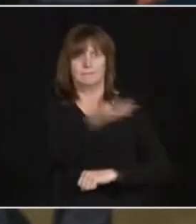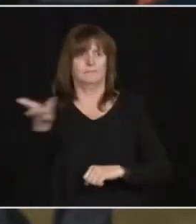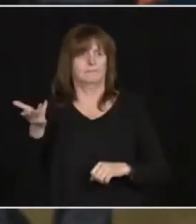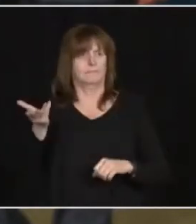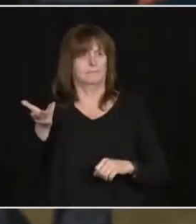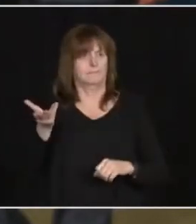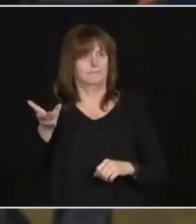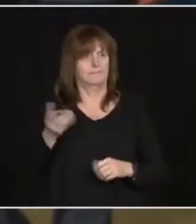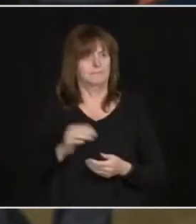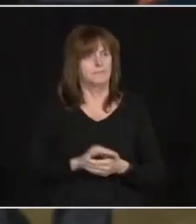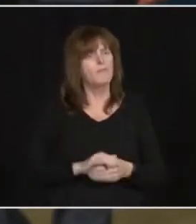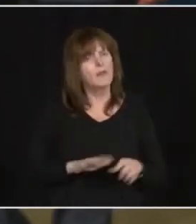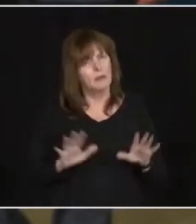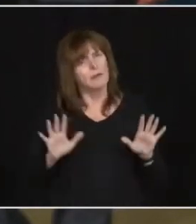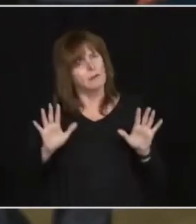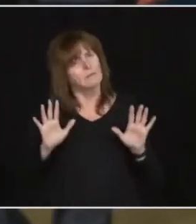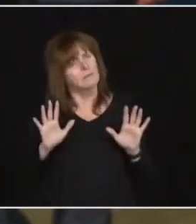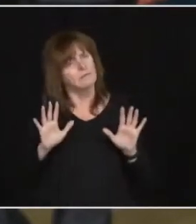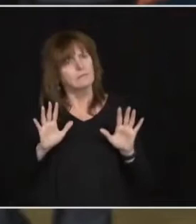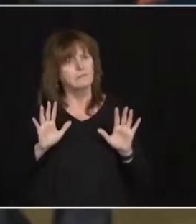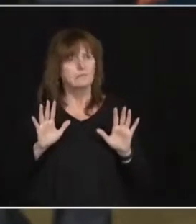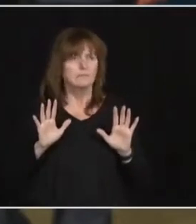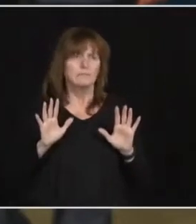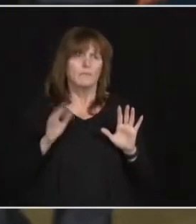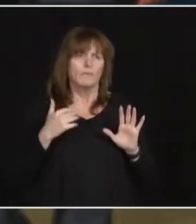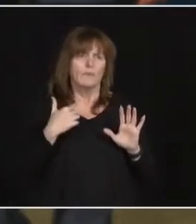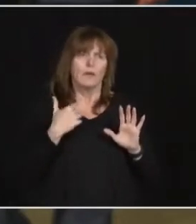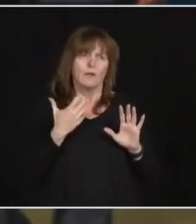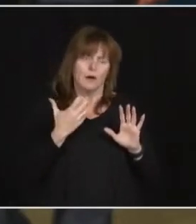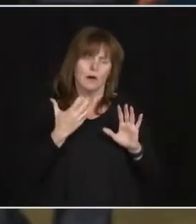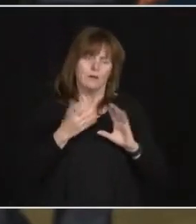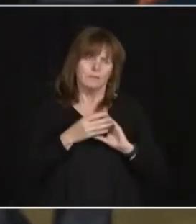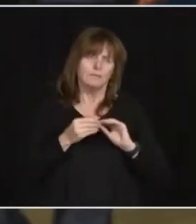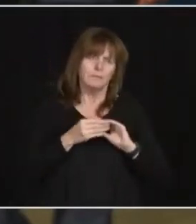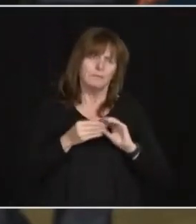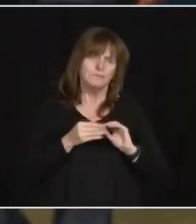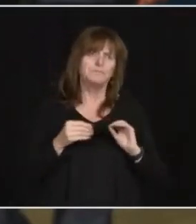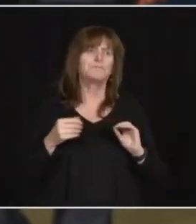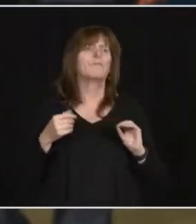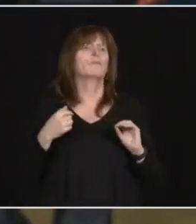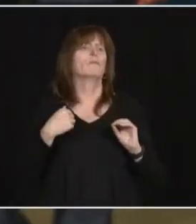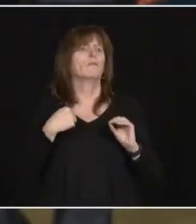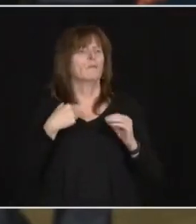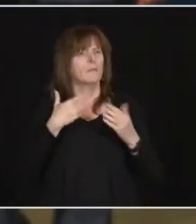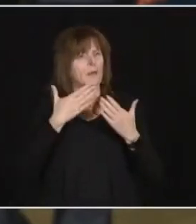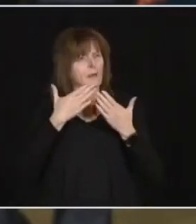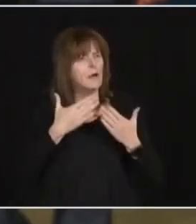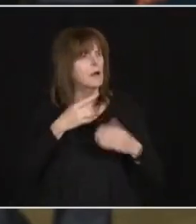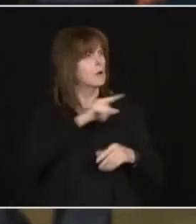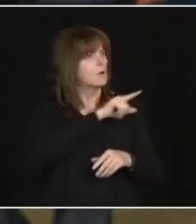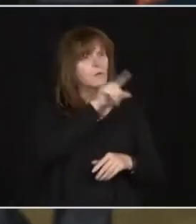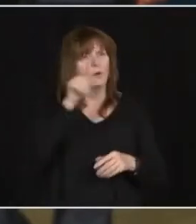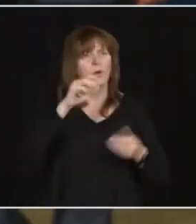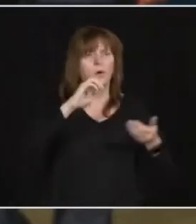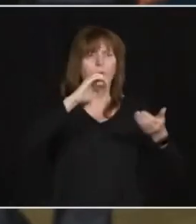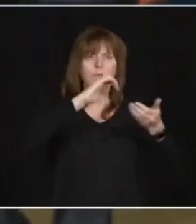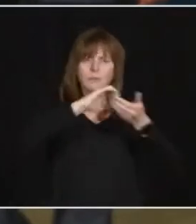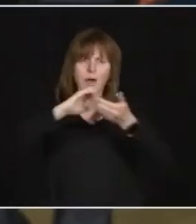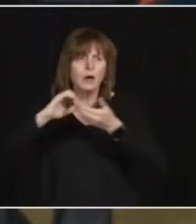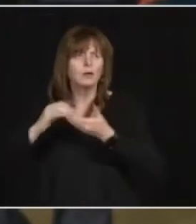Before I conclude, allow me this opportunity to thank our partners on the front lines, the Ontario